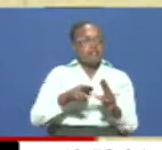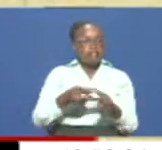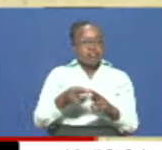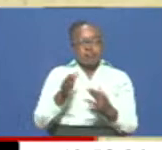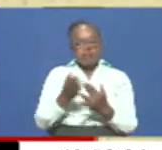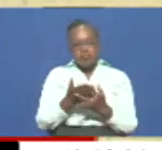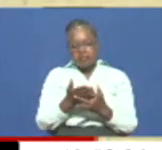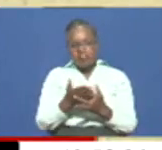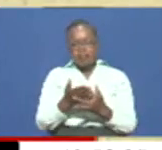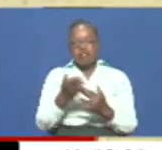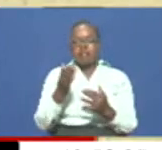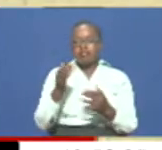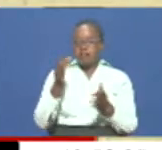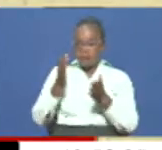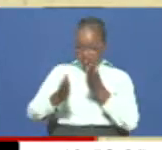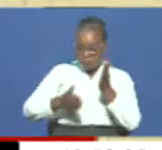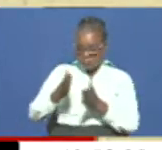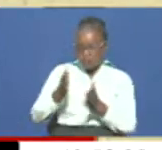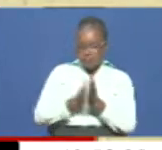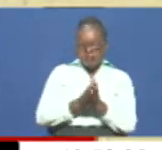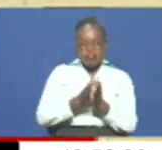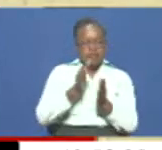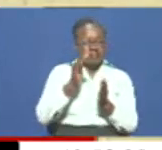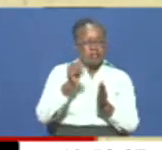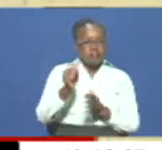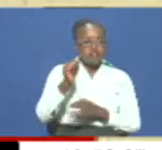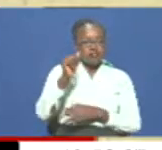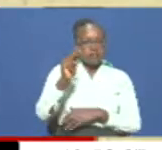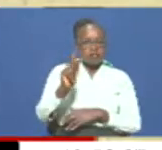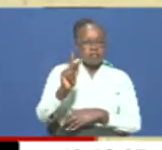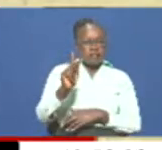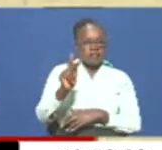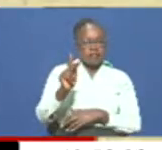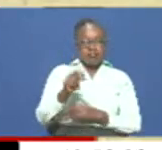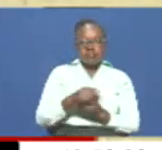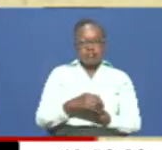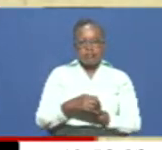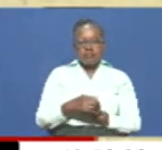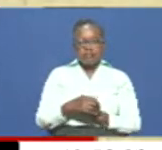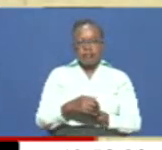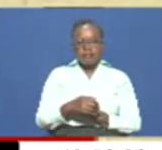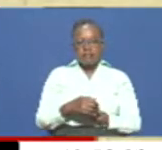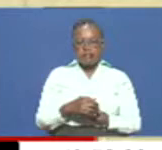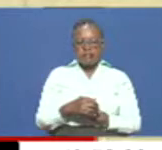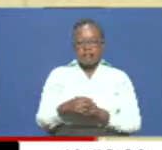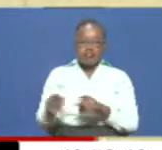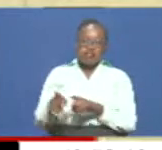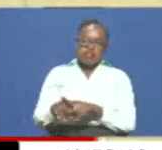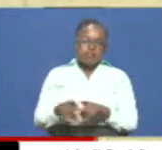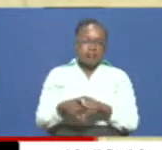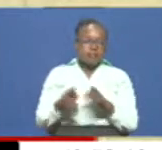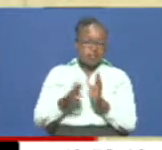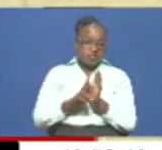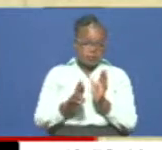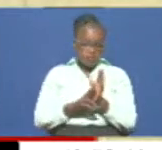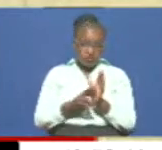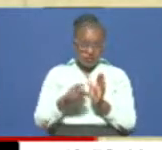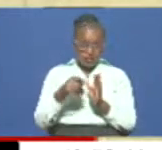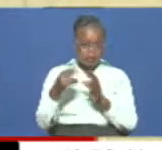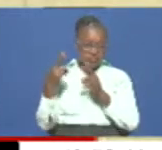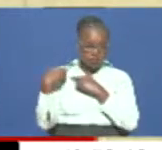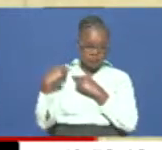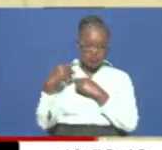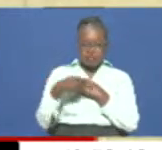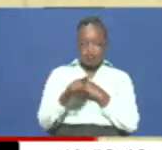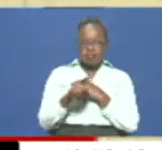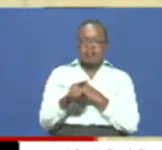Athletes Kenya, we need to understand so that we can service them better. We need also to understand the roles themselves they have to play, their own